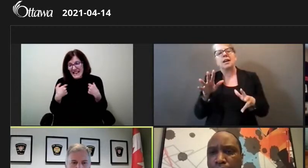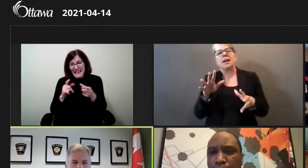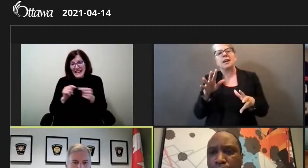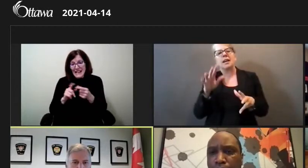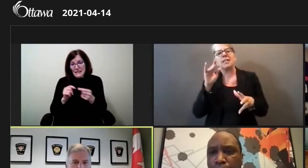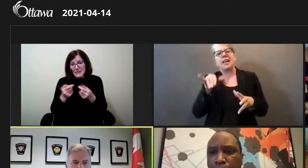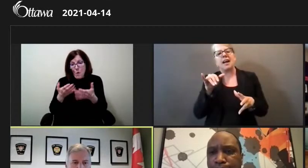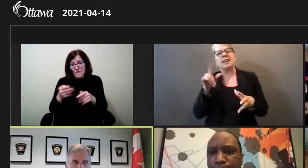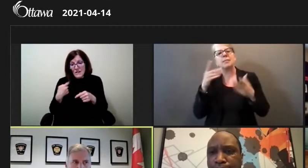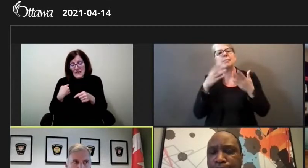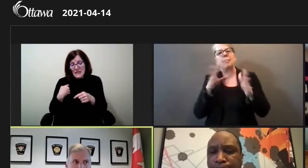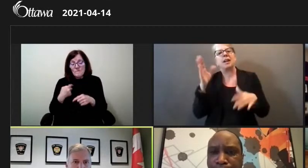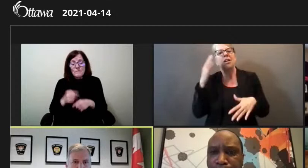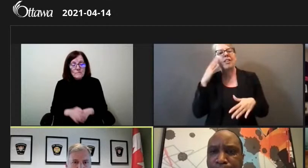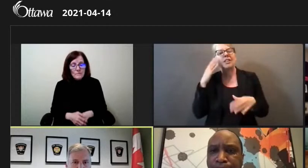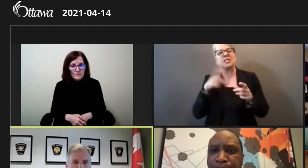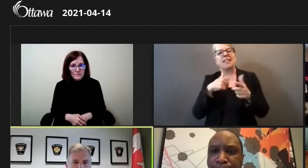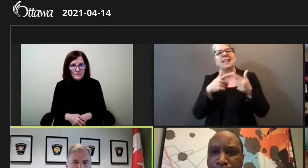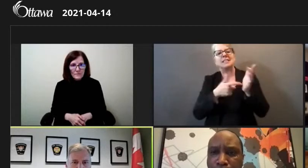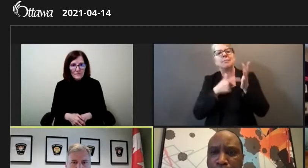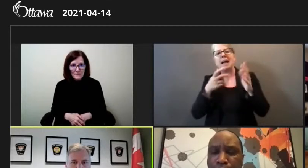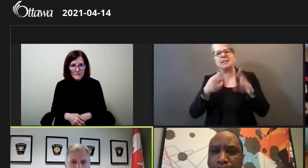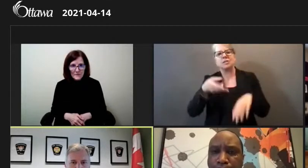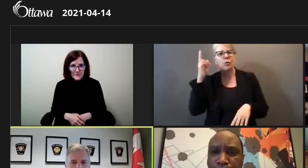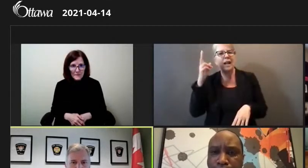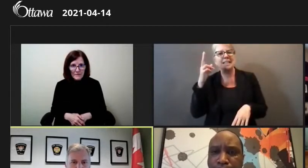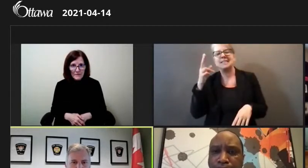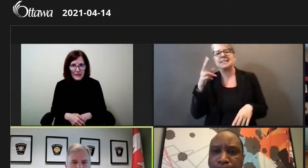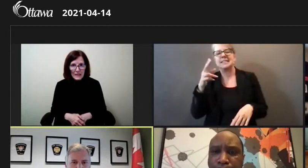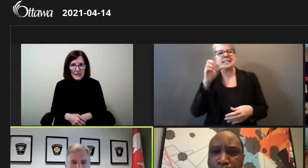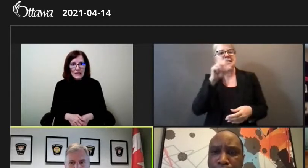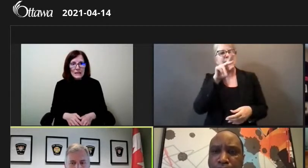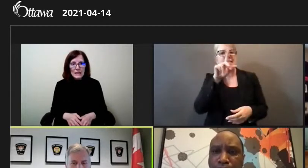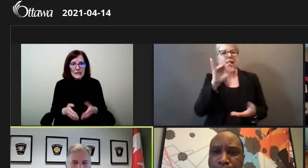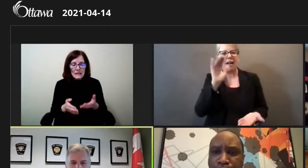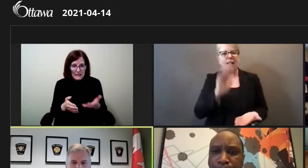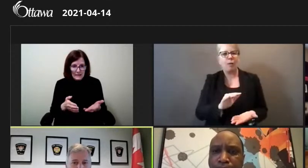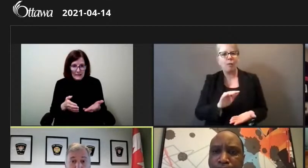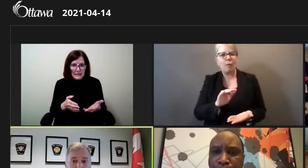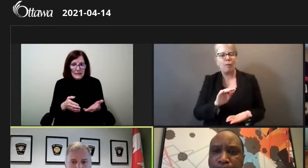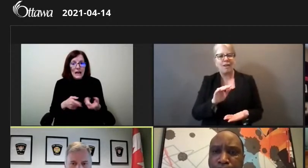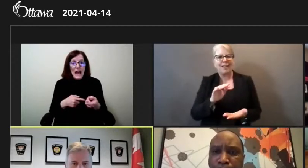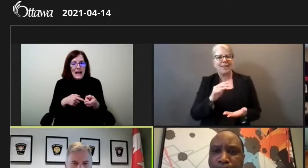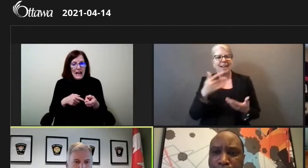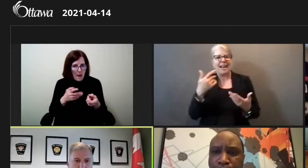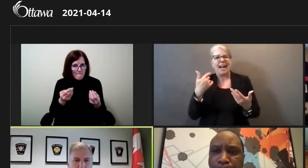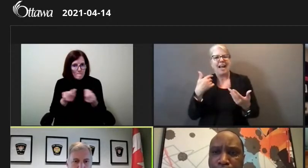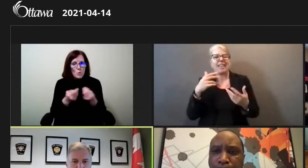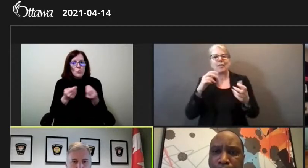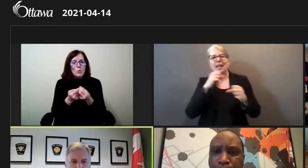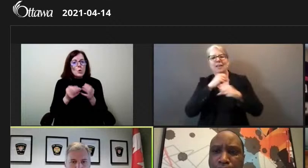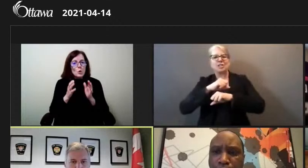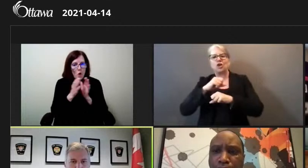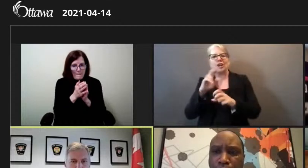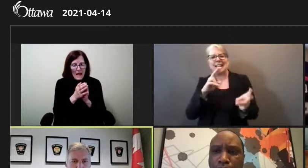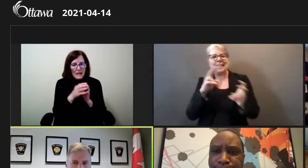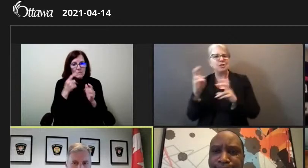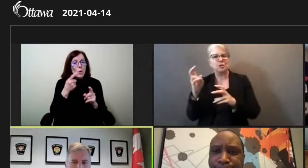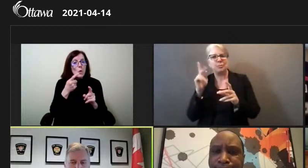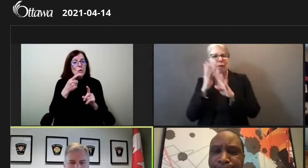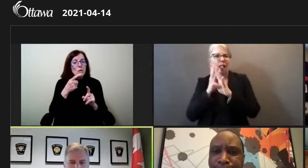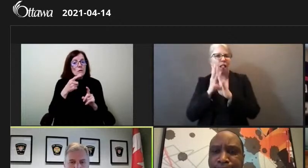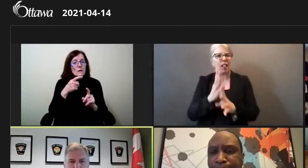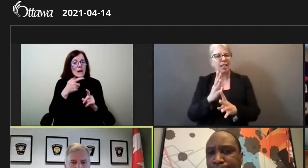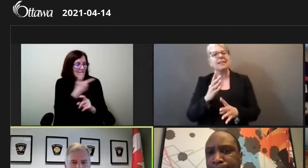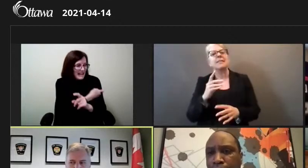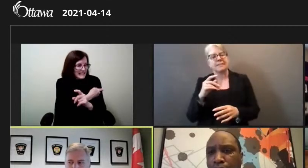public knowledge, and you know, the demand is so great and our supply is so low that then we'd have, you know, security issues that people would be going and those who